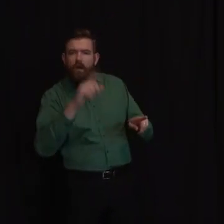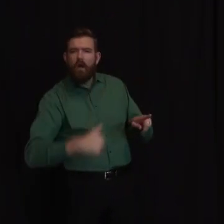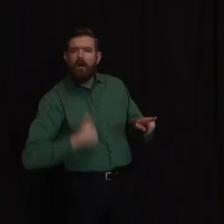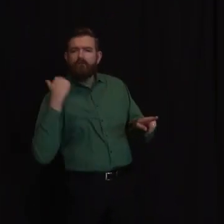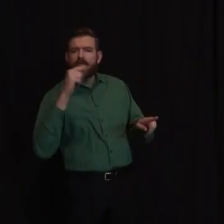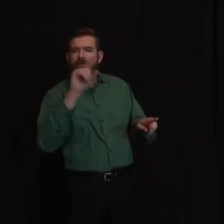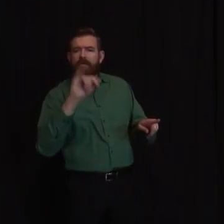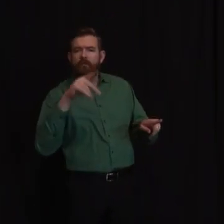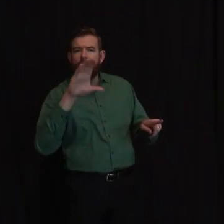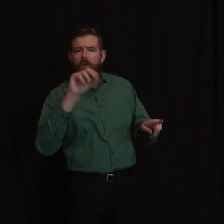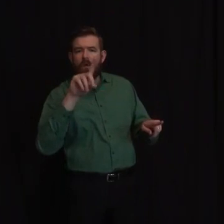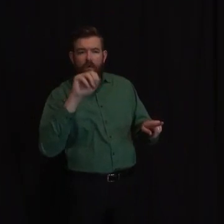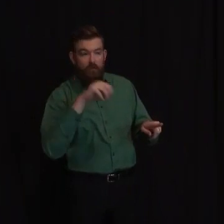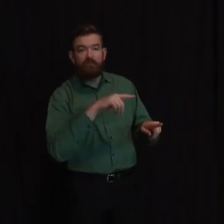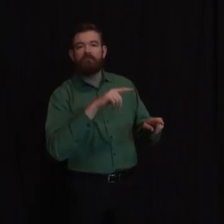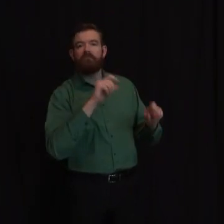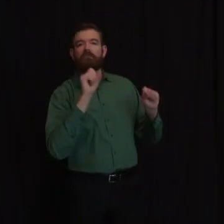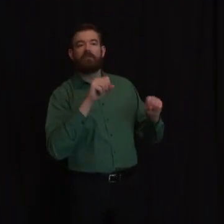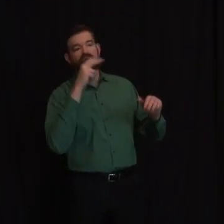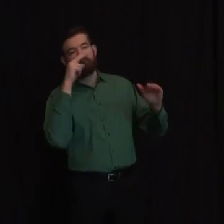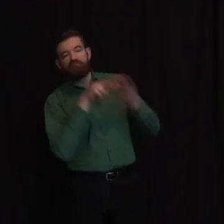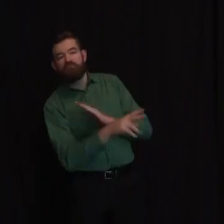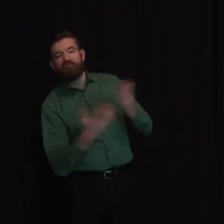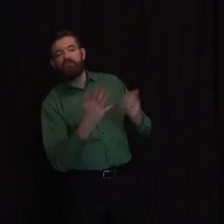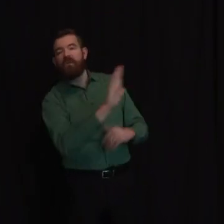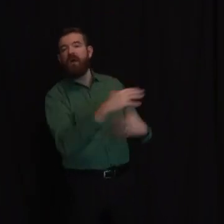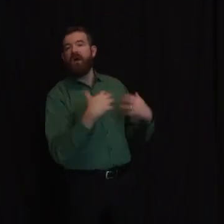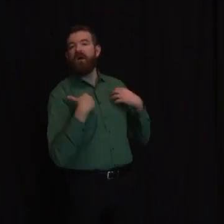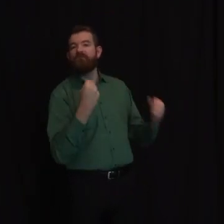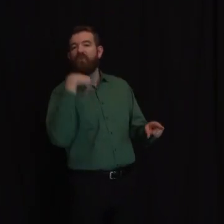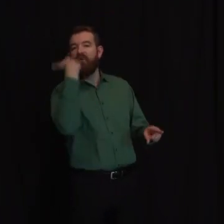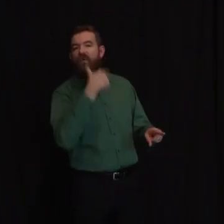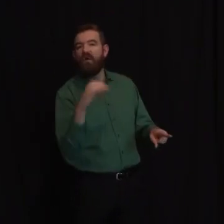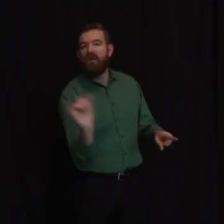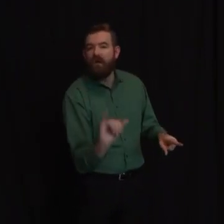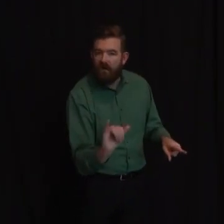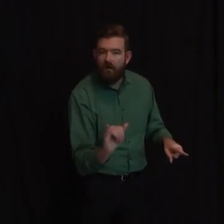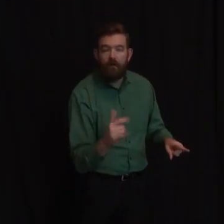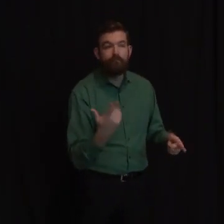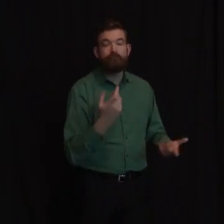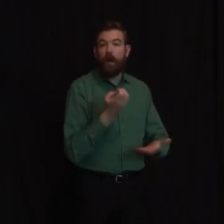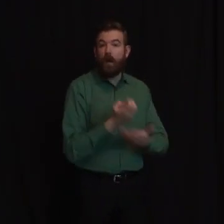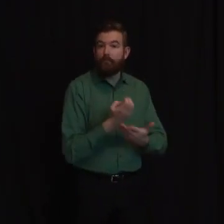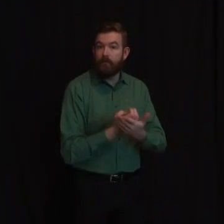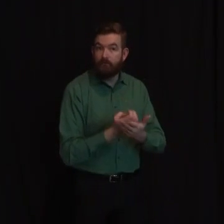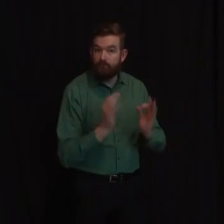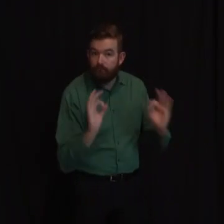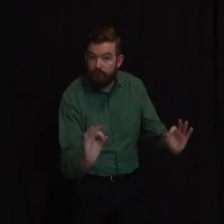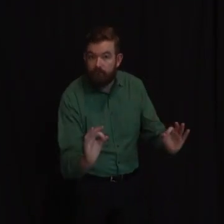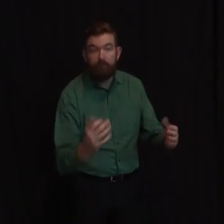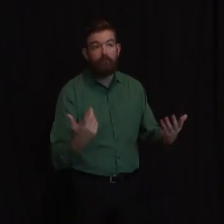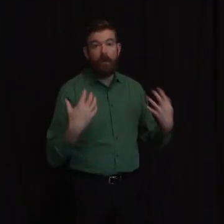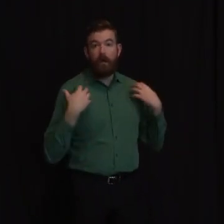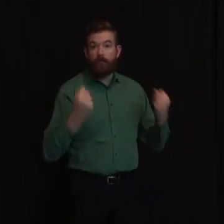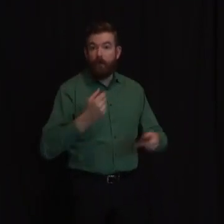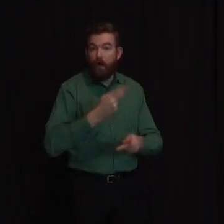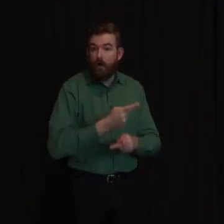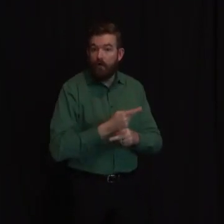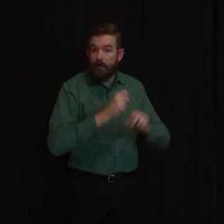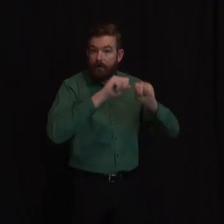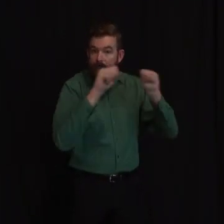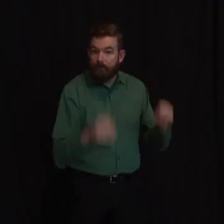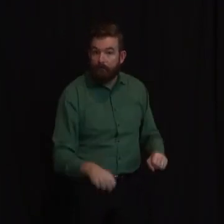social determinants of health, economic stability, education, healthcare, social supports, and environmental